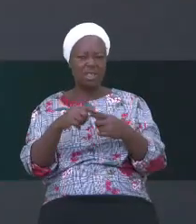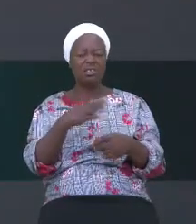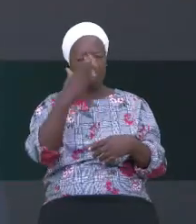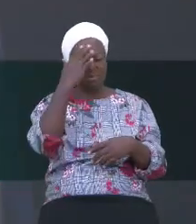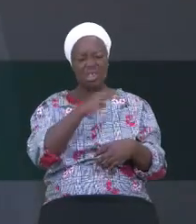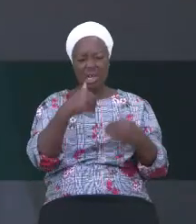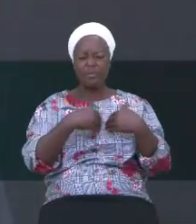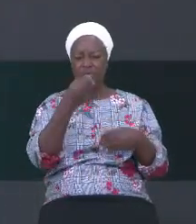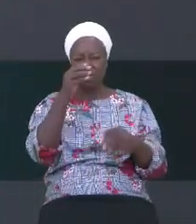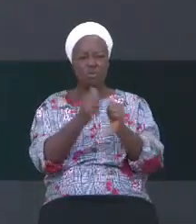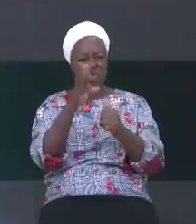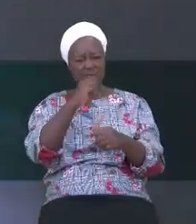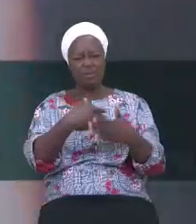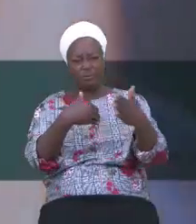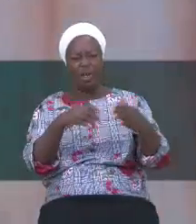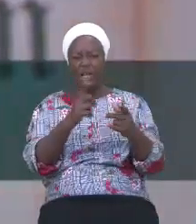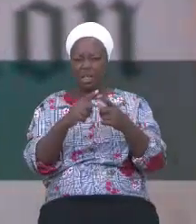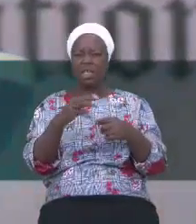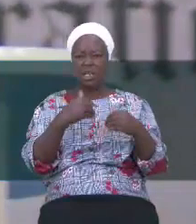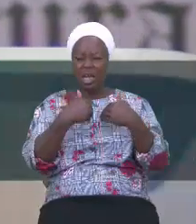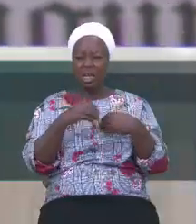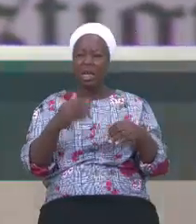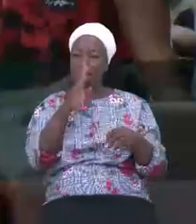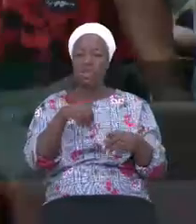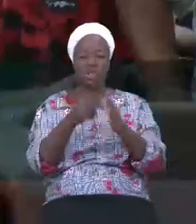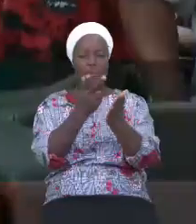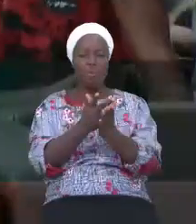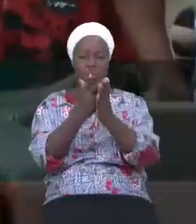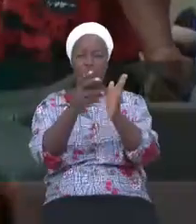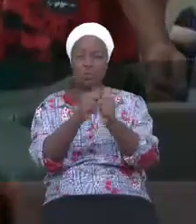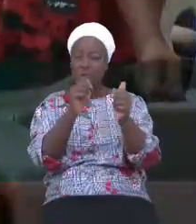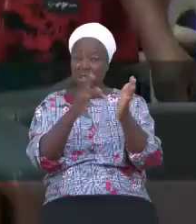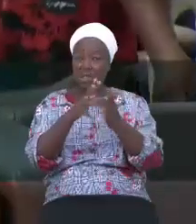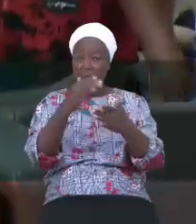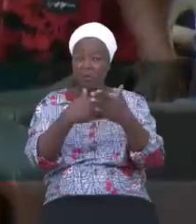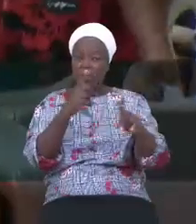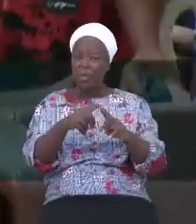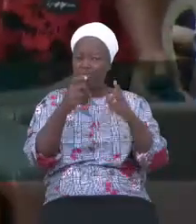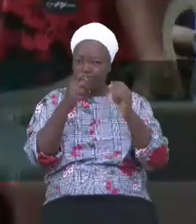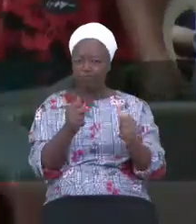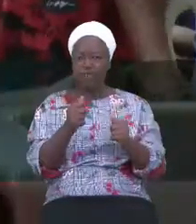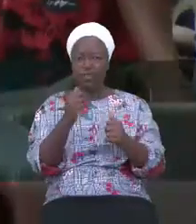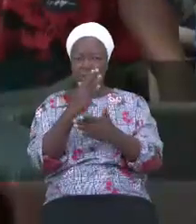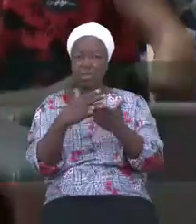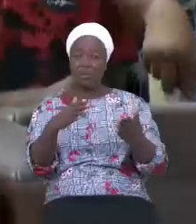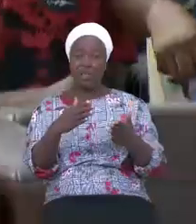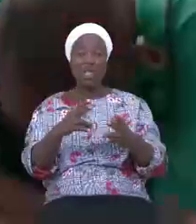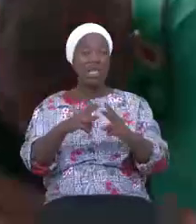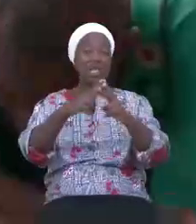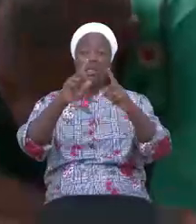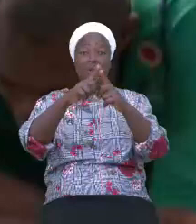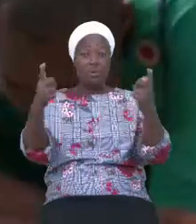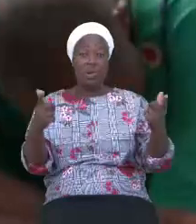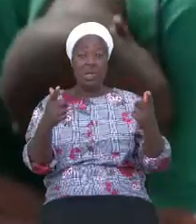with Jesus before. They had been in the boat with Jesus before. All of a sudden, something